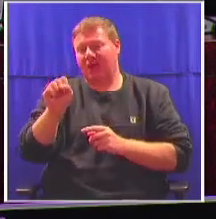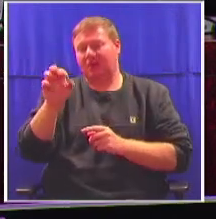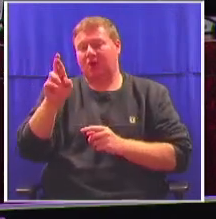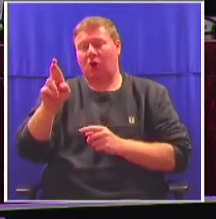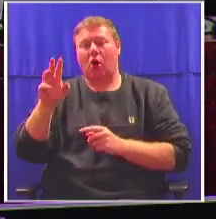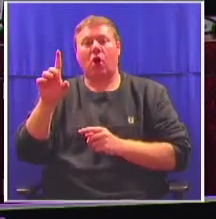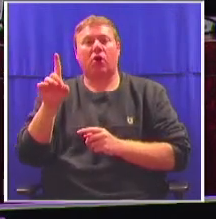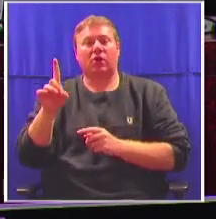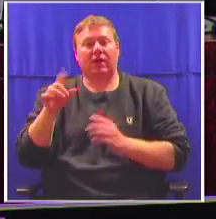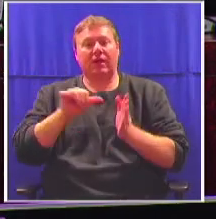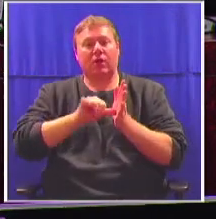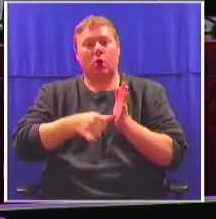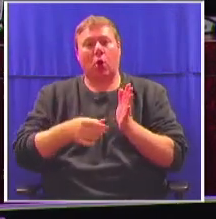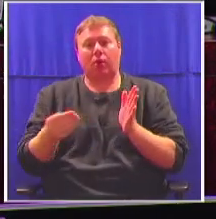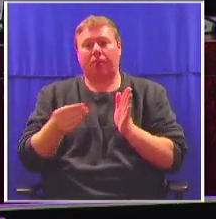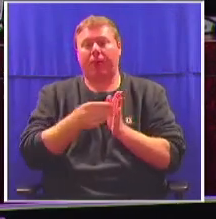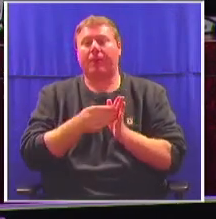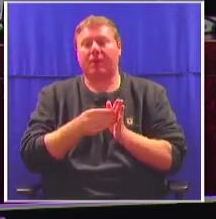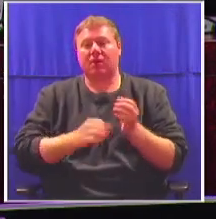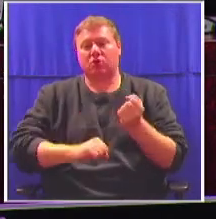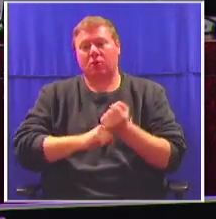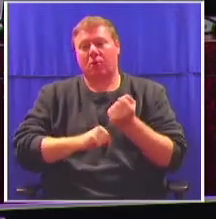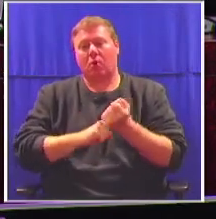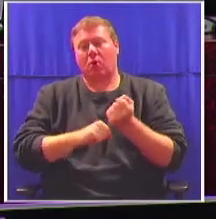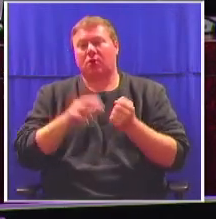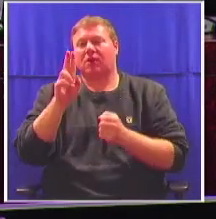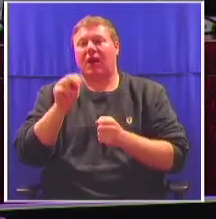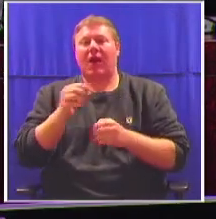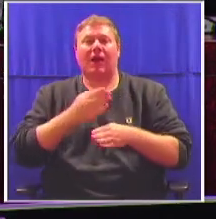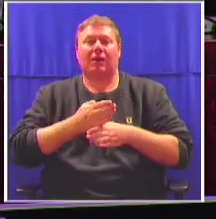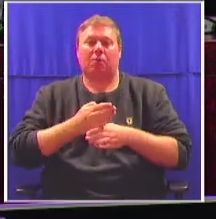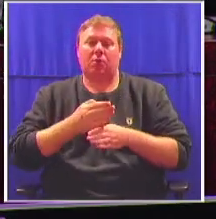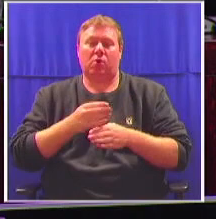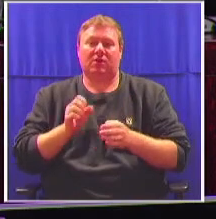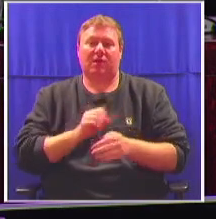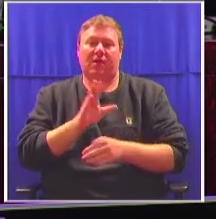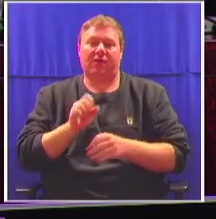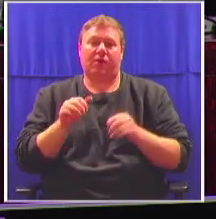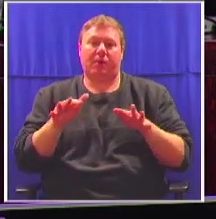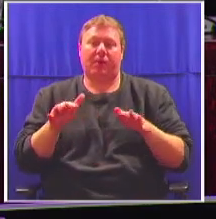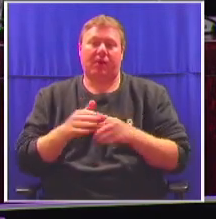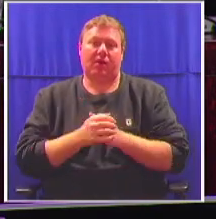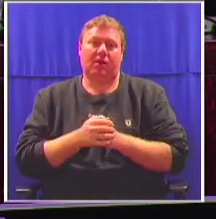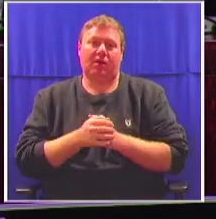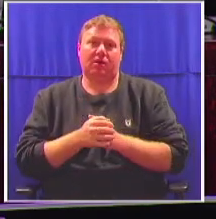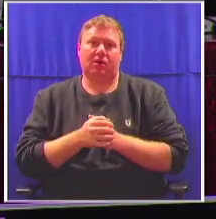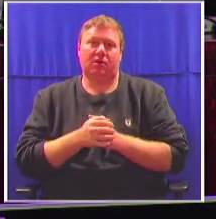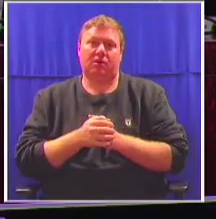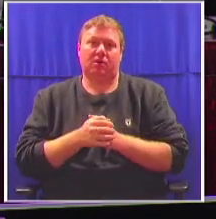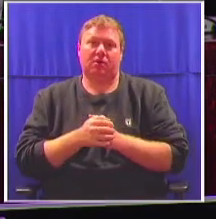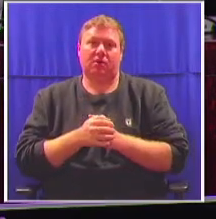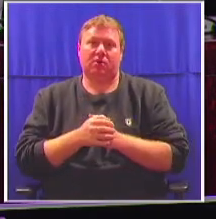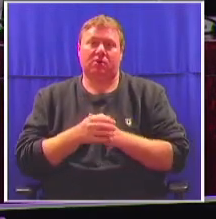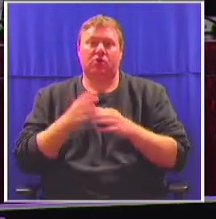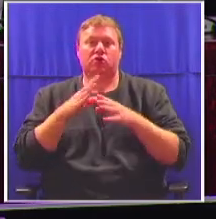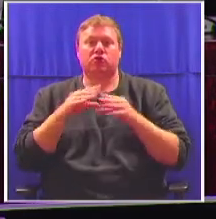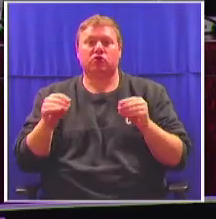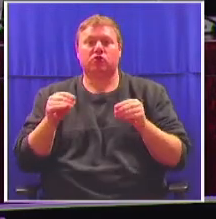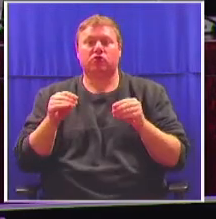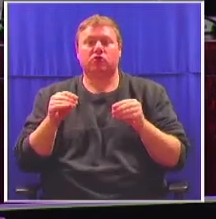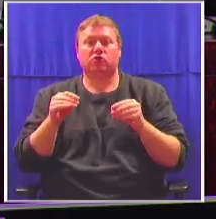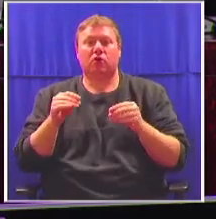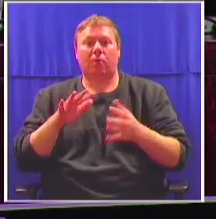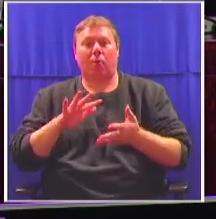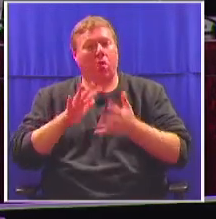which provided support to unemployed South Africans to counter the effects of